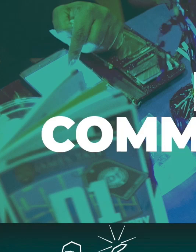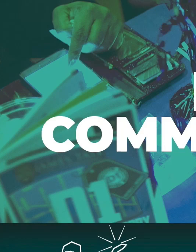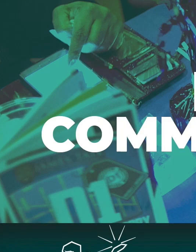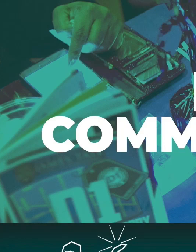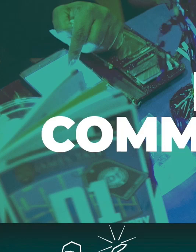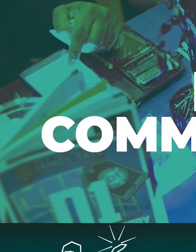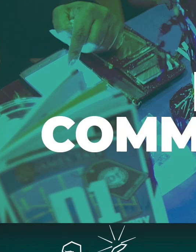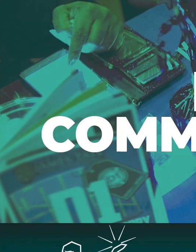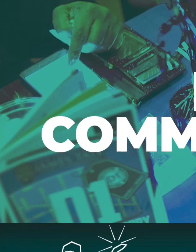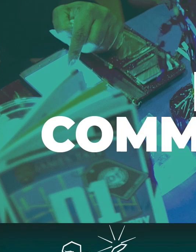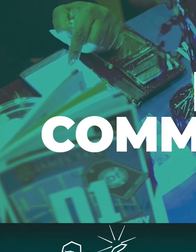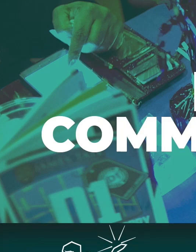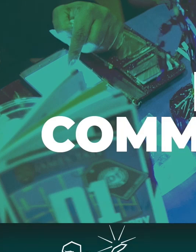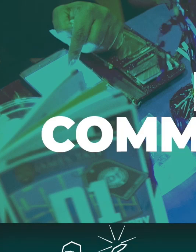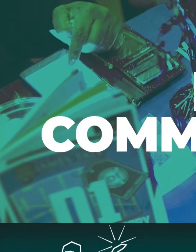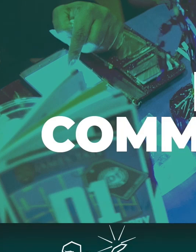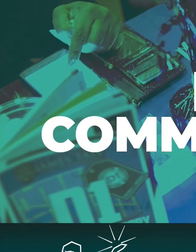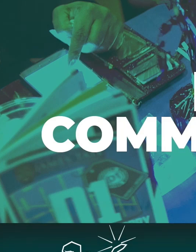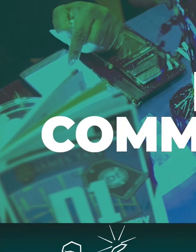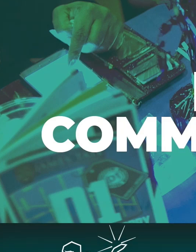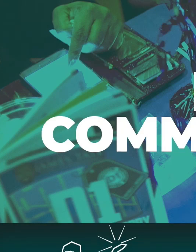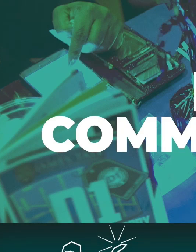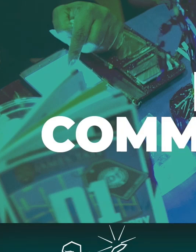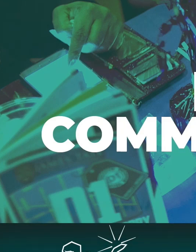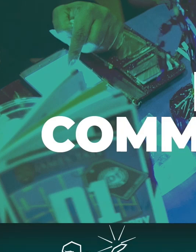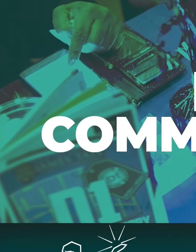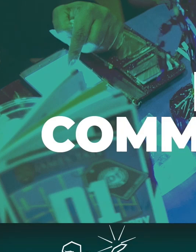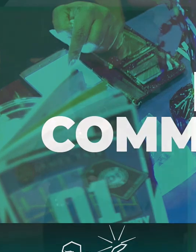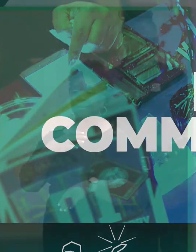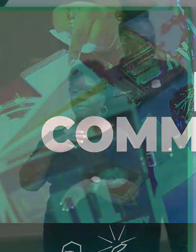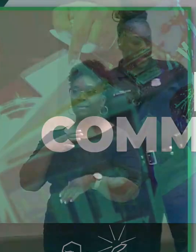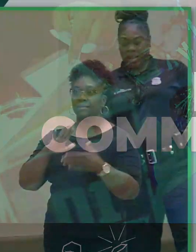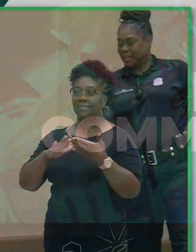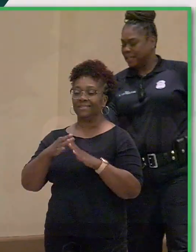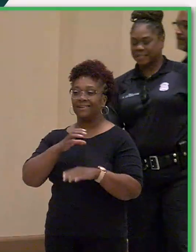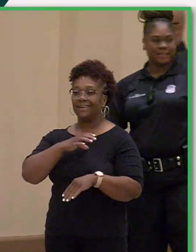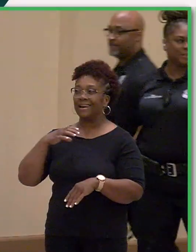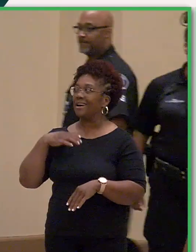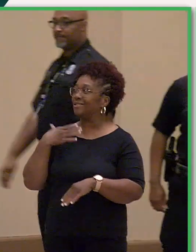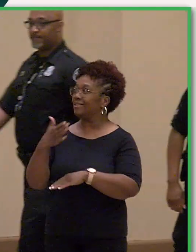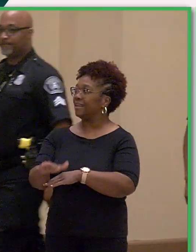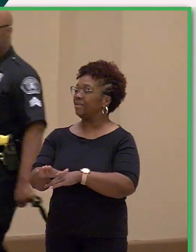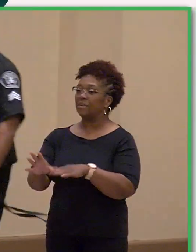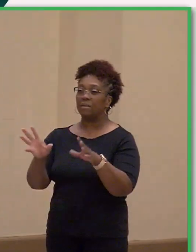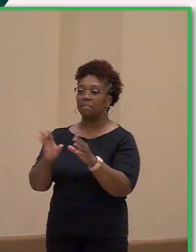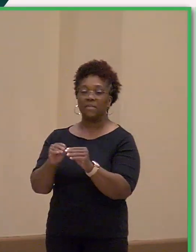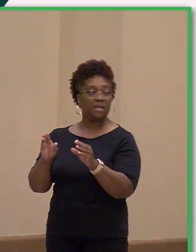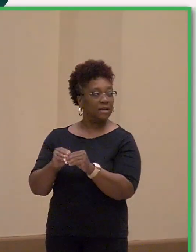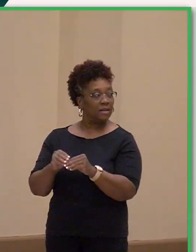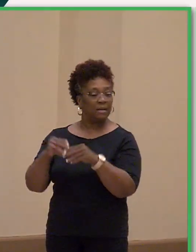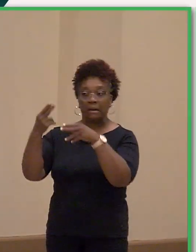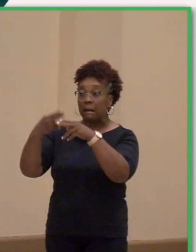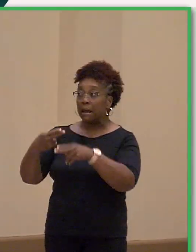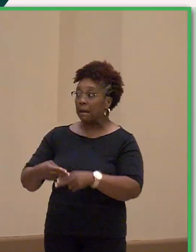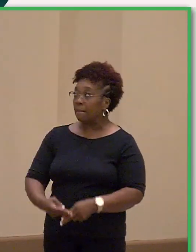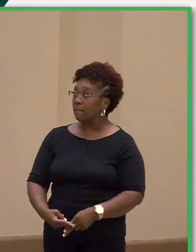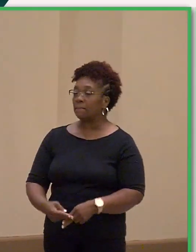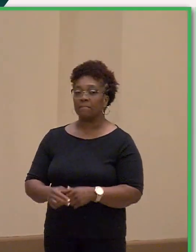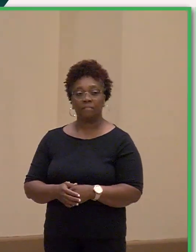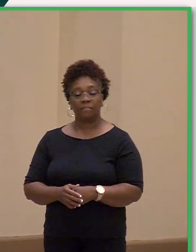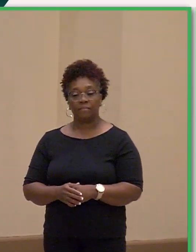We will now call to order our City Council evening community meeting for this evening. And Madam Clerk, if you can please call the roll.